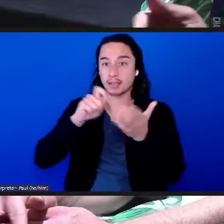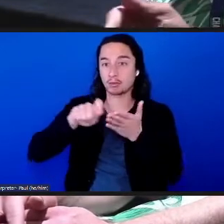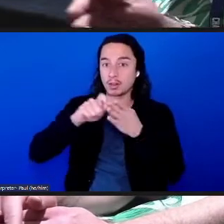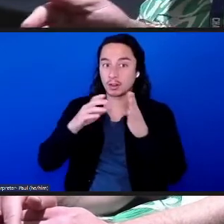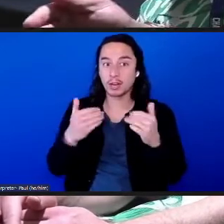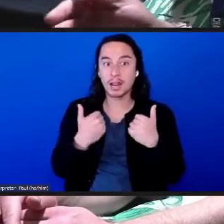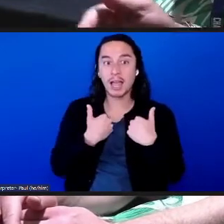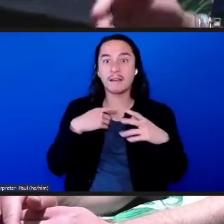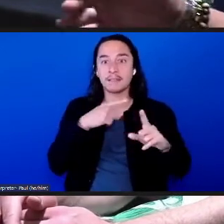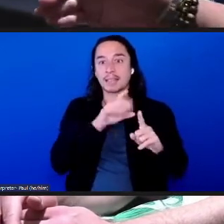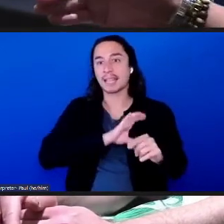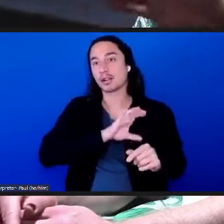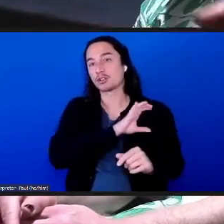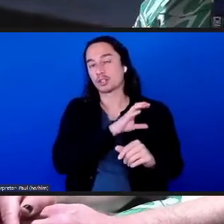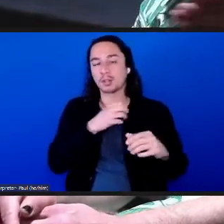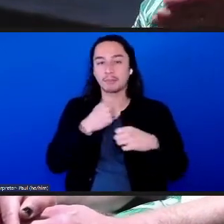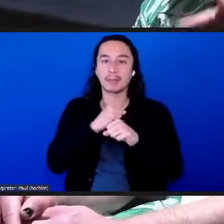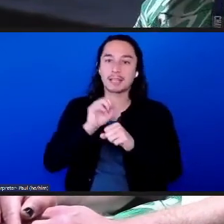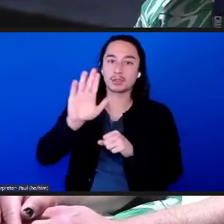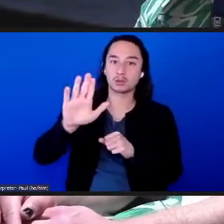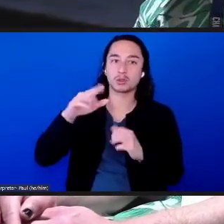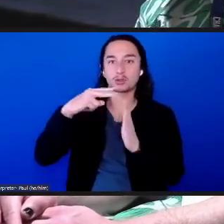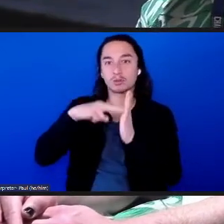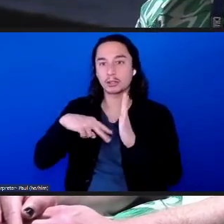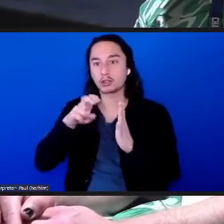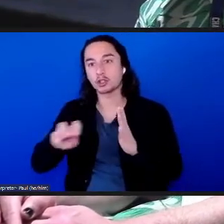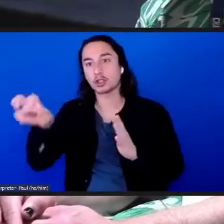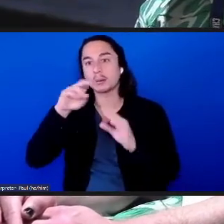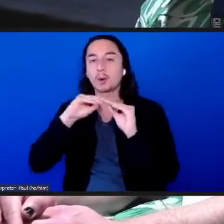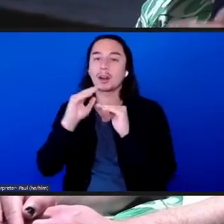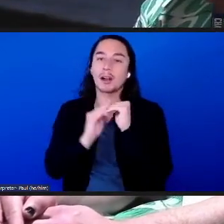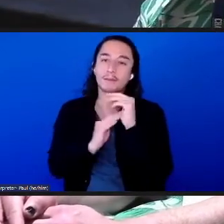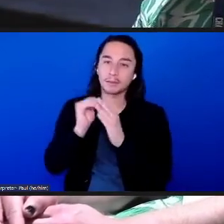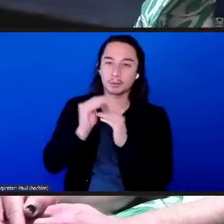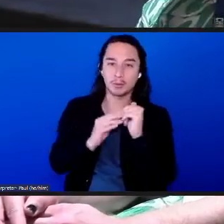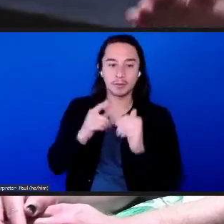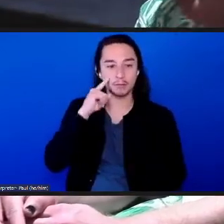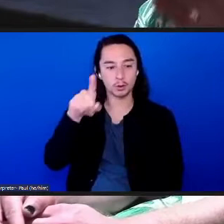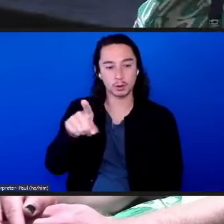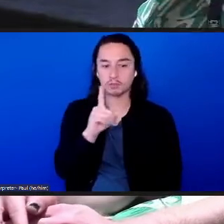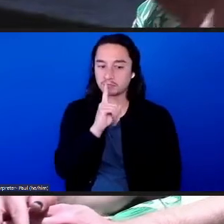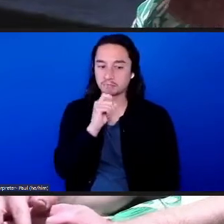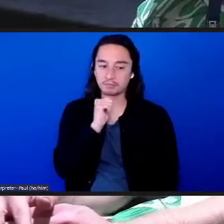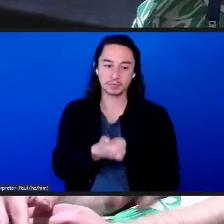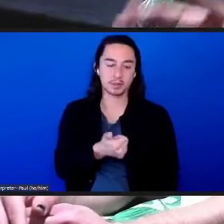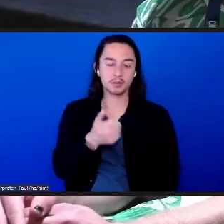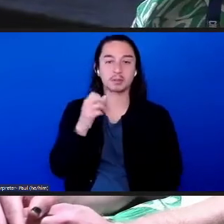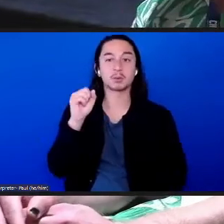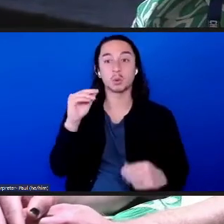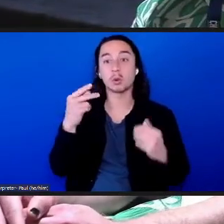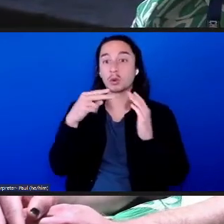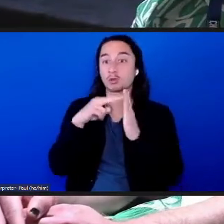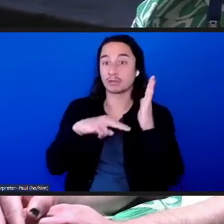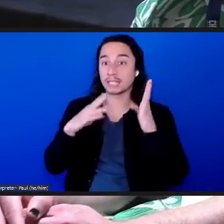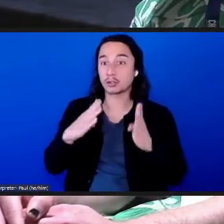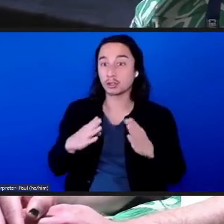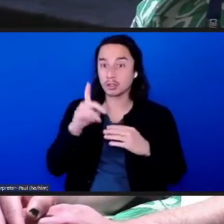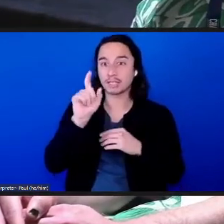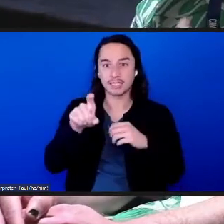that makes your readerly journey comfortable for you. The reader needs to do the